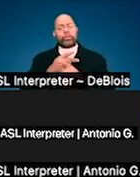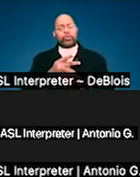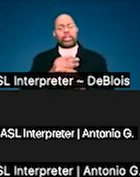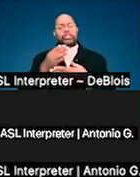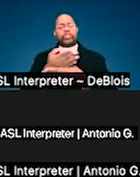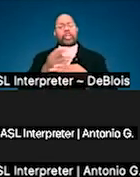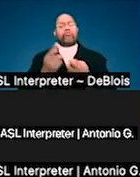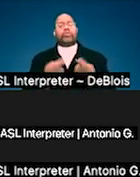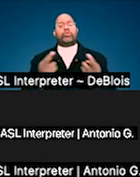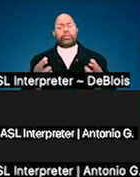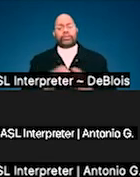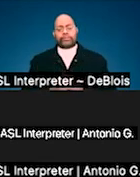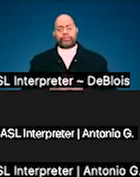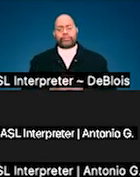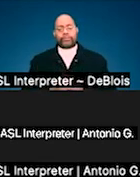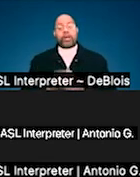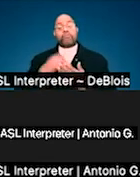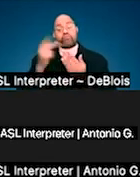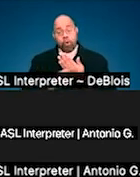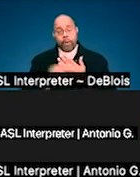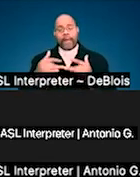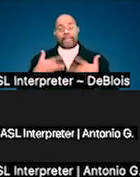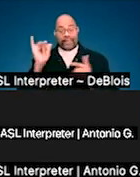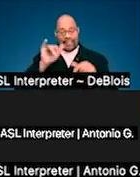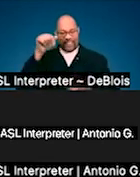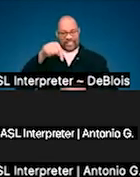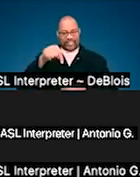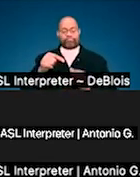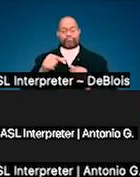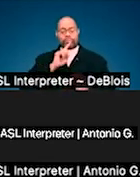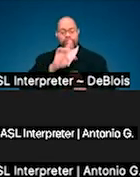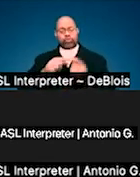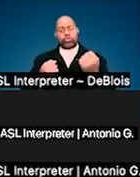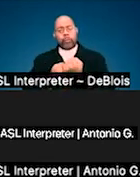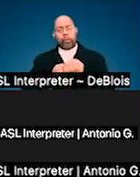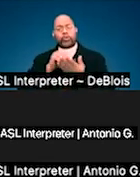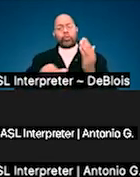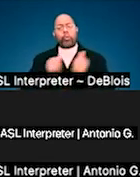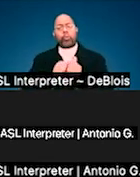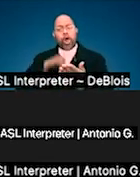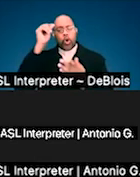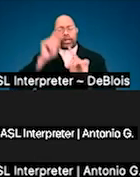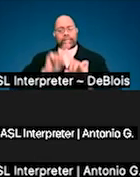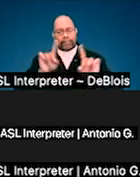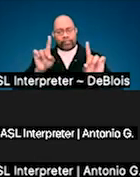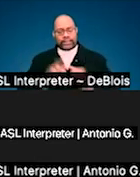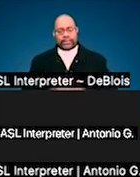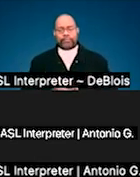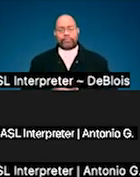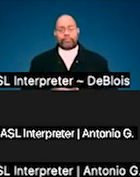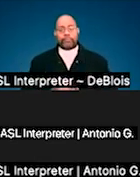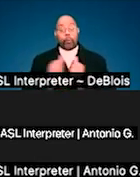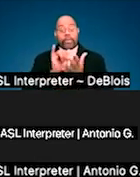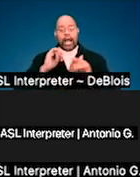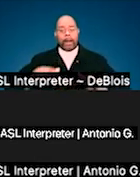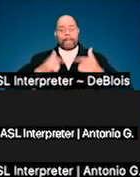sharing resources, programs, and events like these, dedicated to supporting students with learning differences. And with that, I'll pass